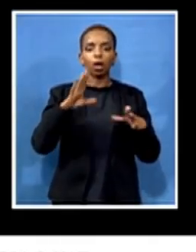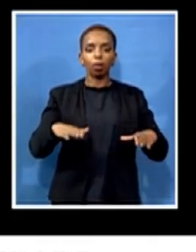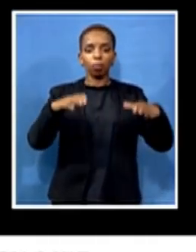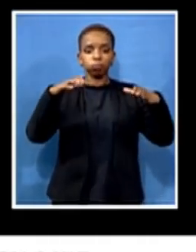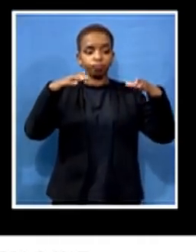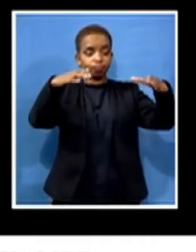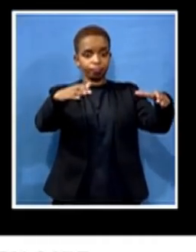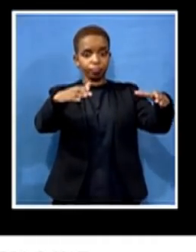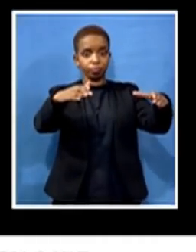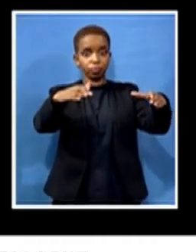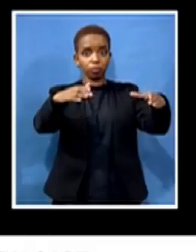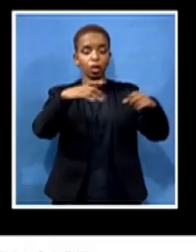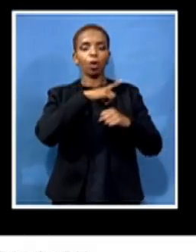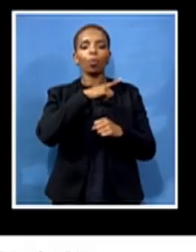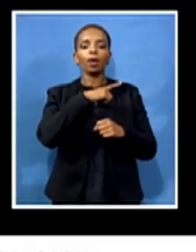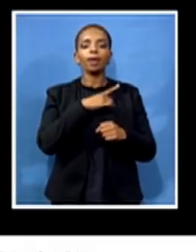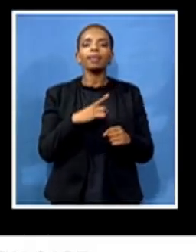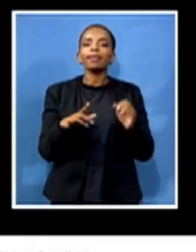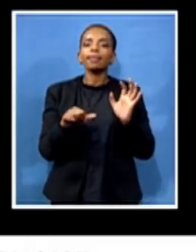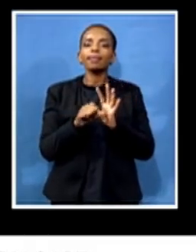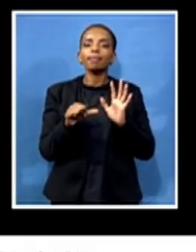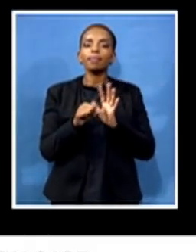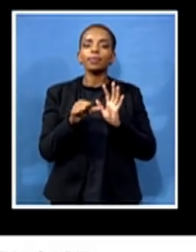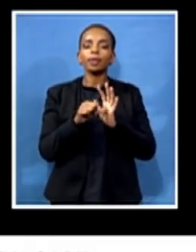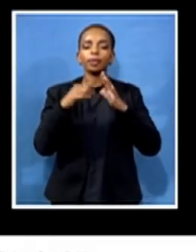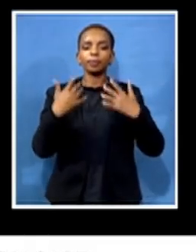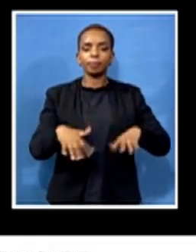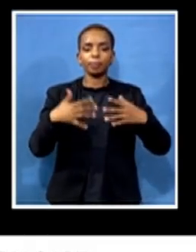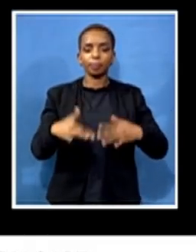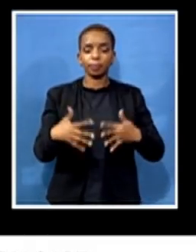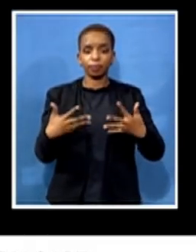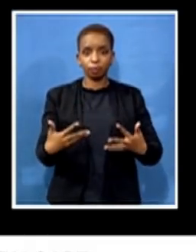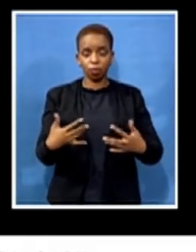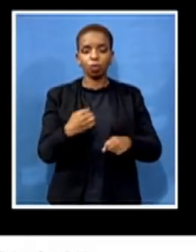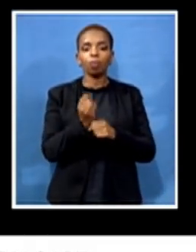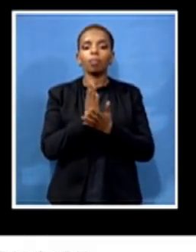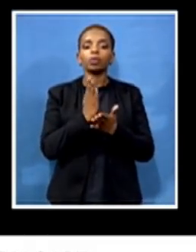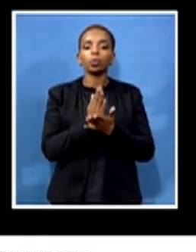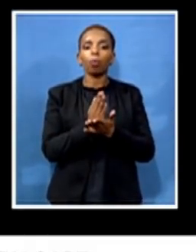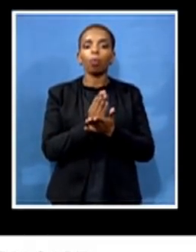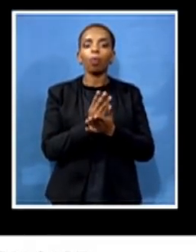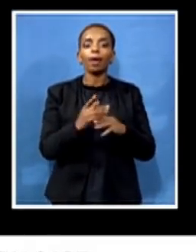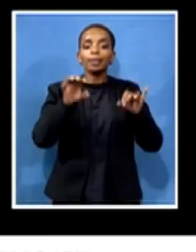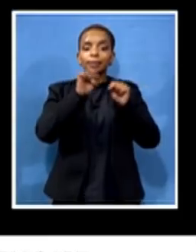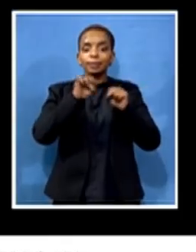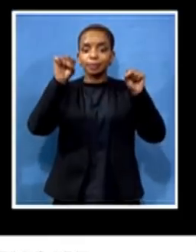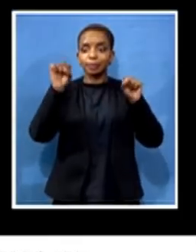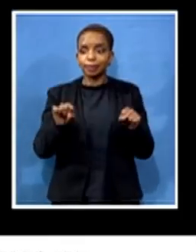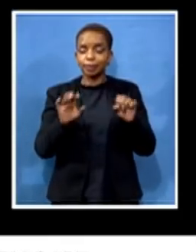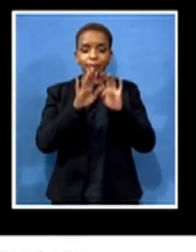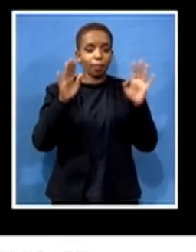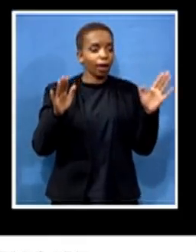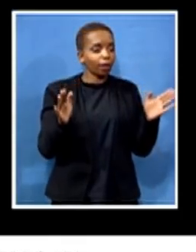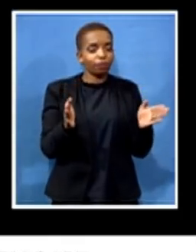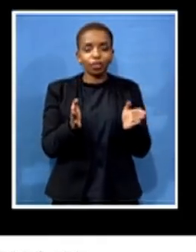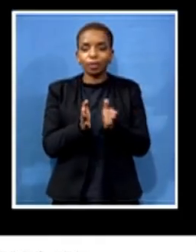that the systems are in place in order to ensure that there are no problems at the municipal level. And